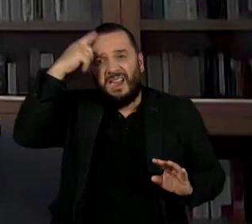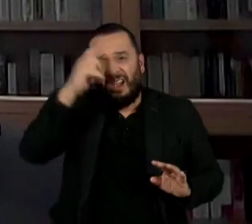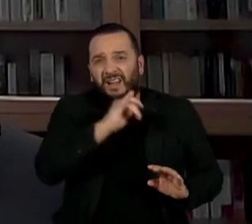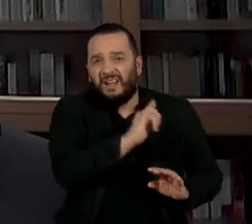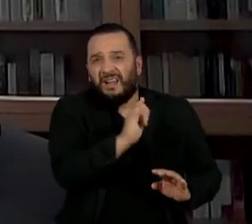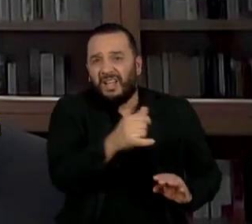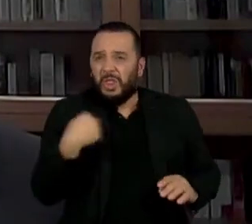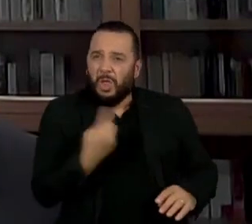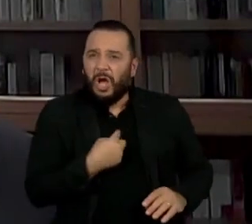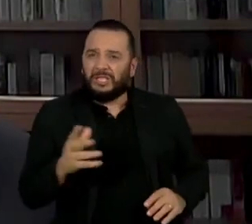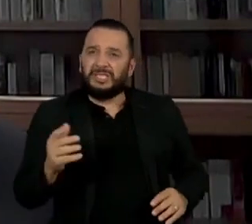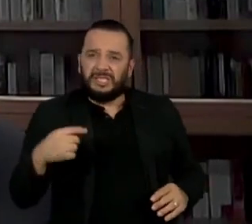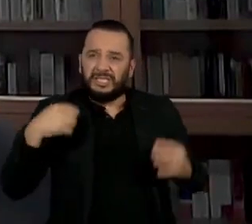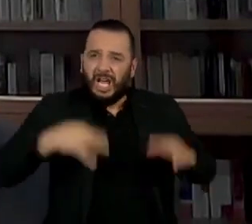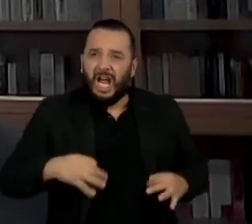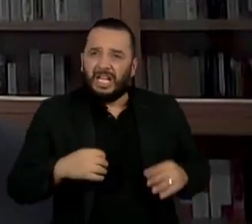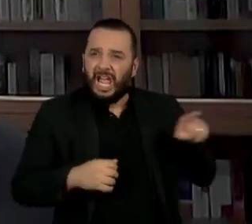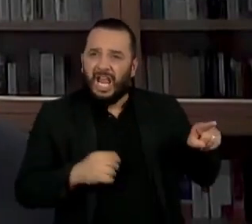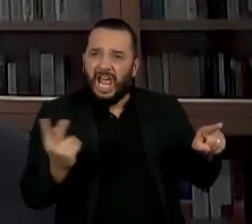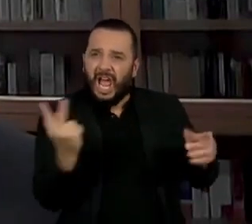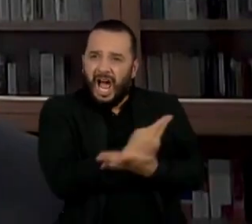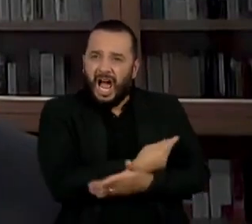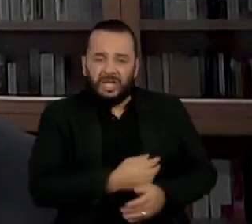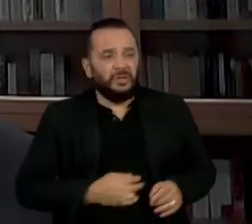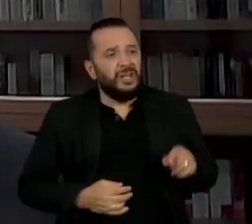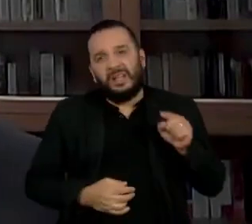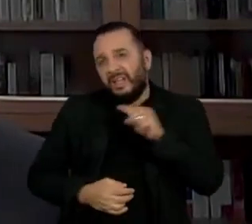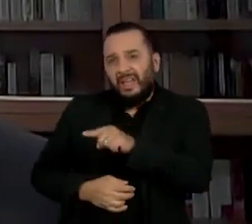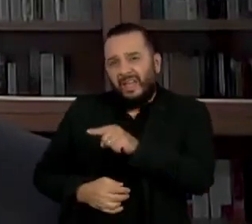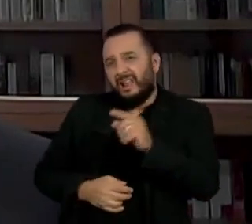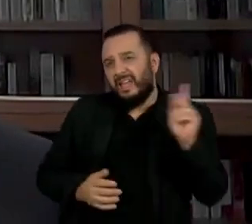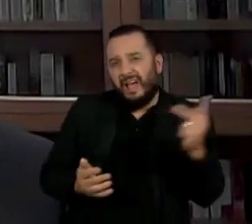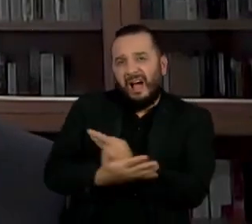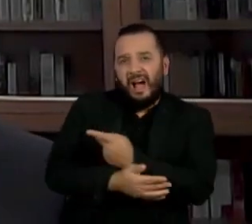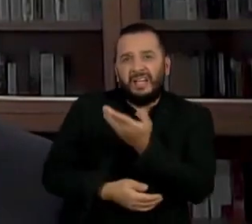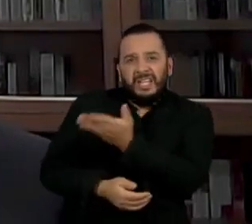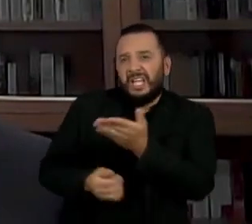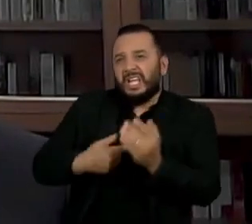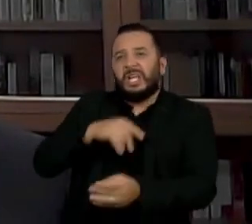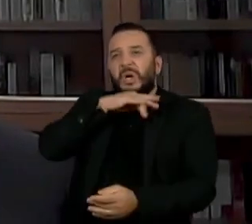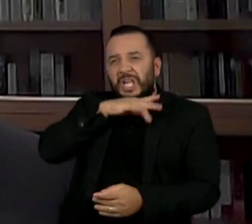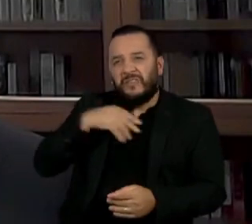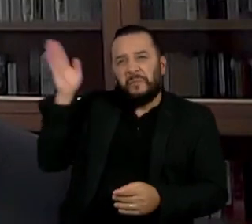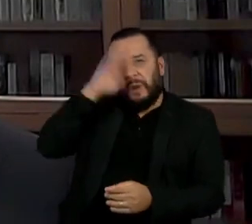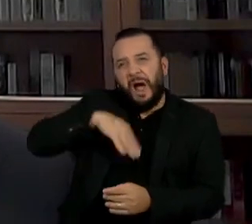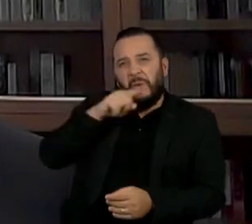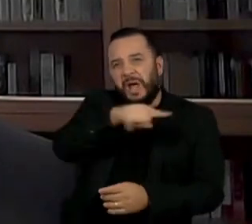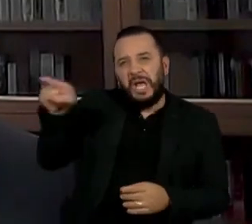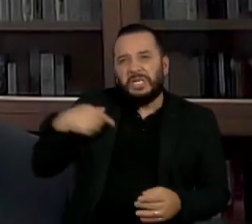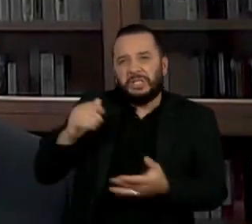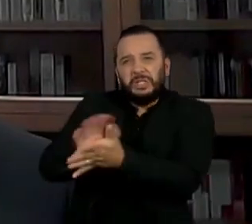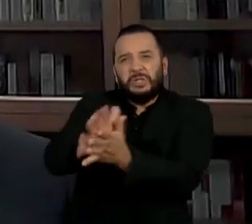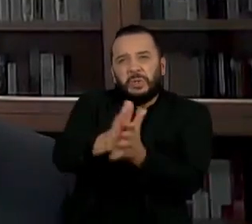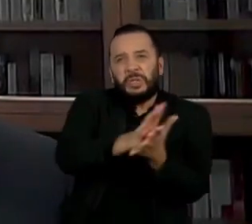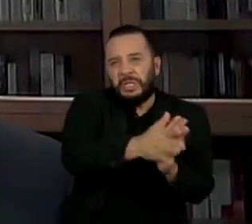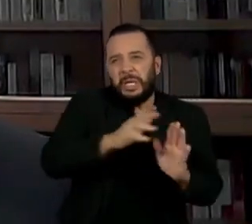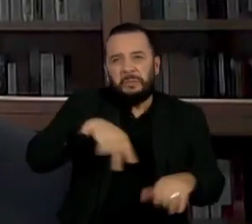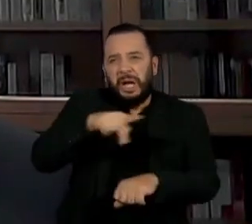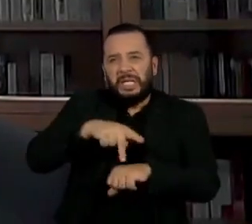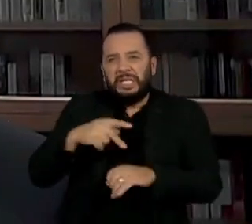right, the other side is wrong. In fact, the other side is hateful. It's horrible. They're terrible. They're destroying the country, whatever.